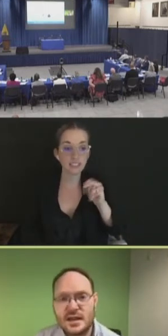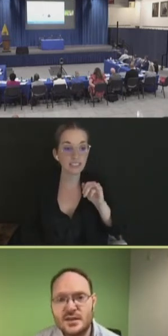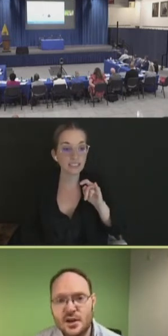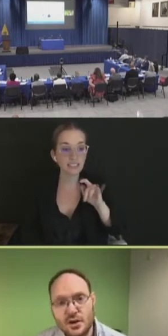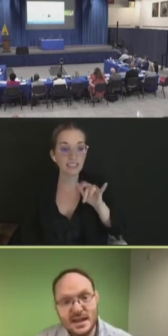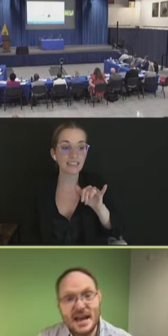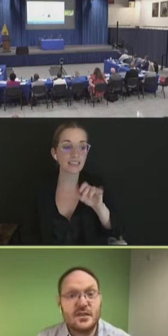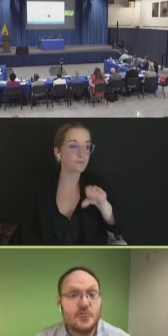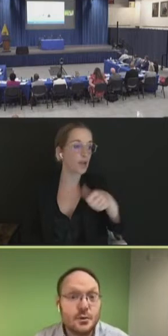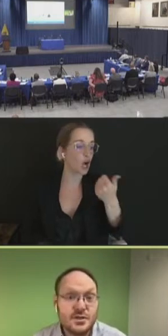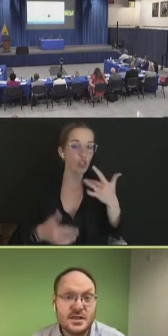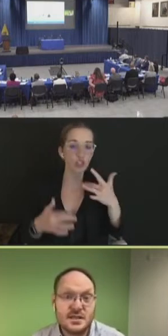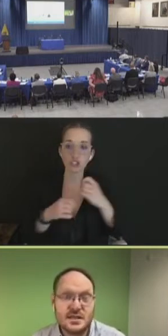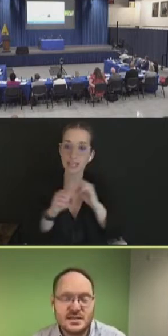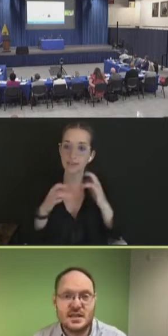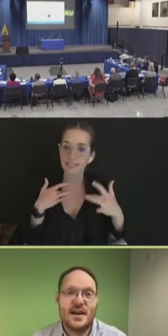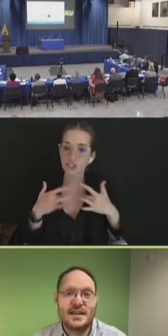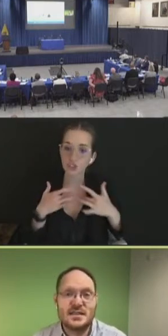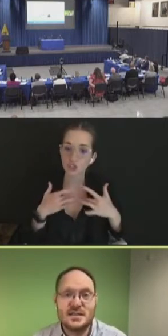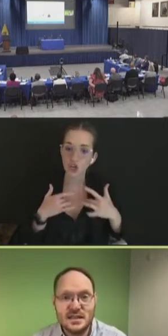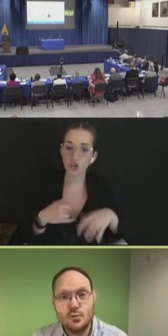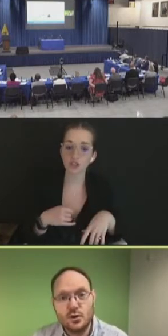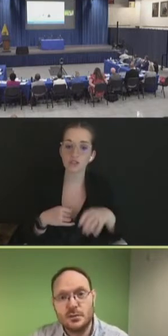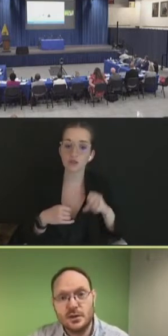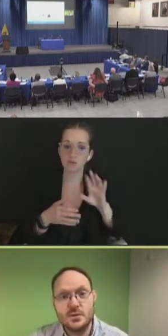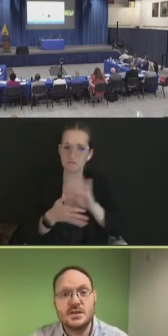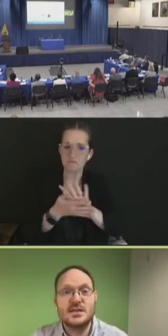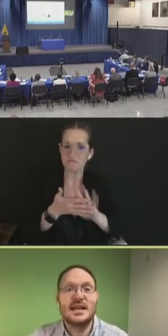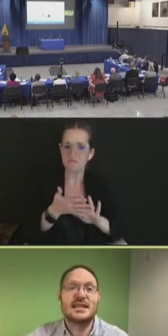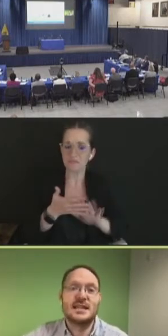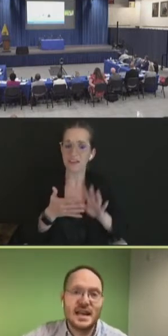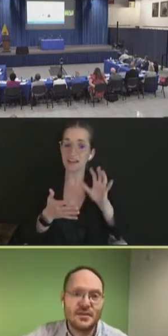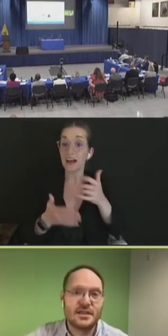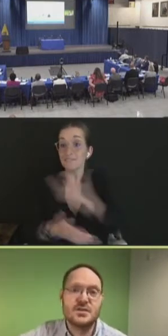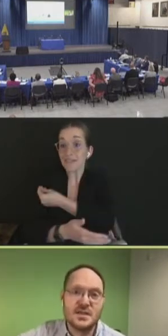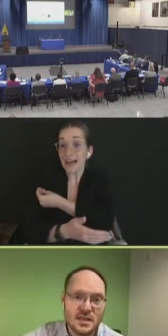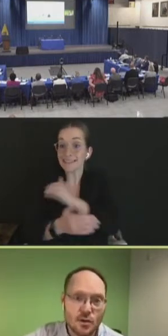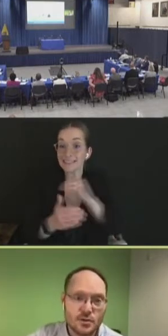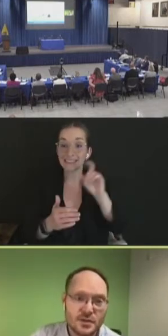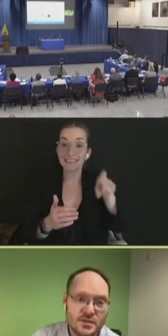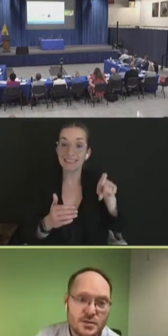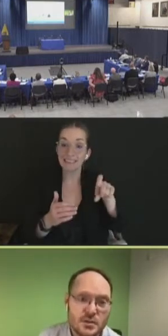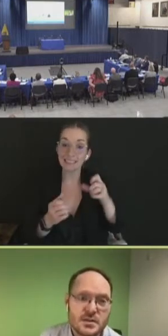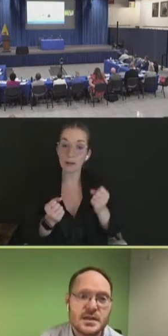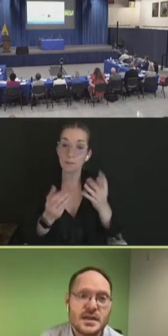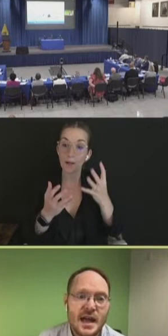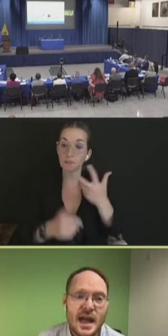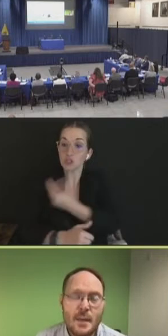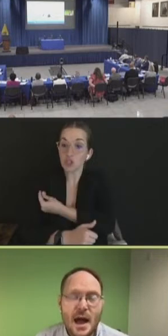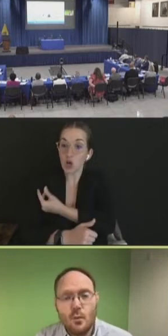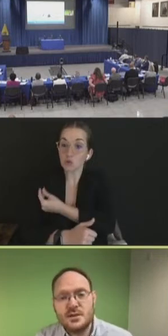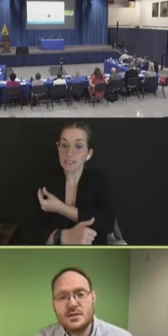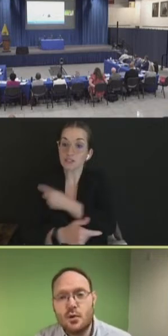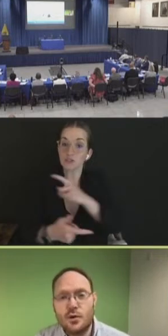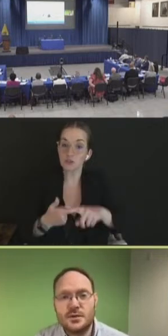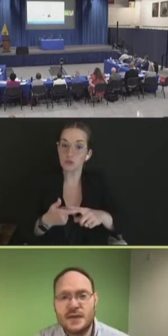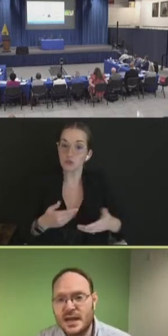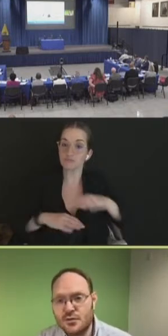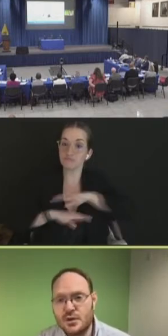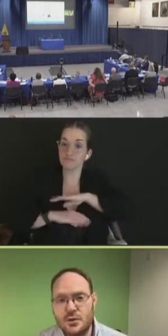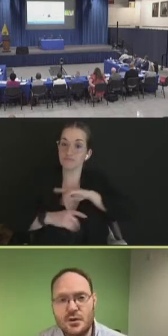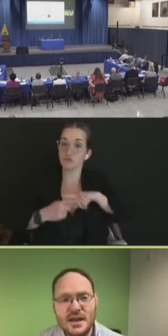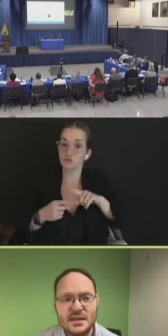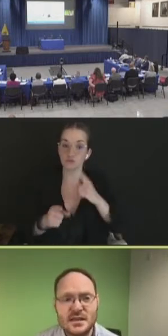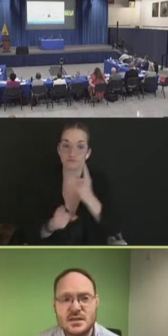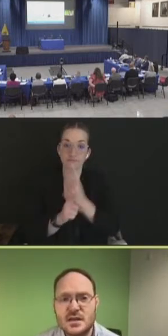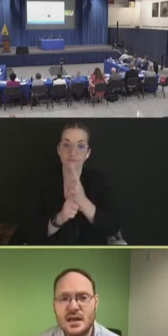or secondarily, the lack of immunogenicity is that the vaccine needs multiple doses to get to the level that you see in older individuals. And what's important, and I